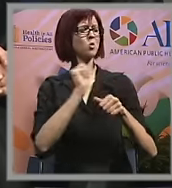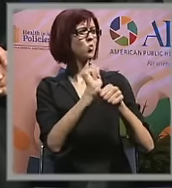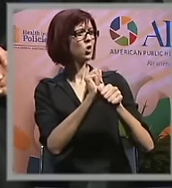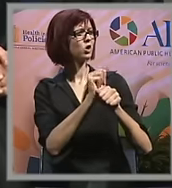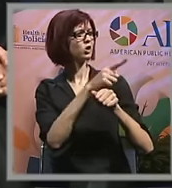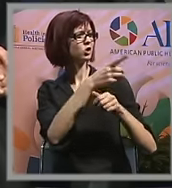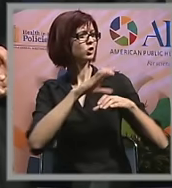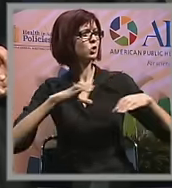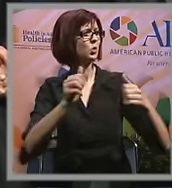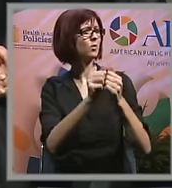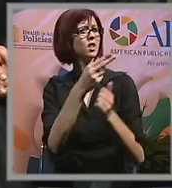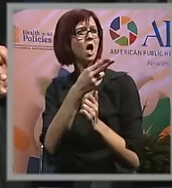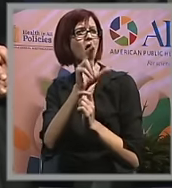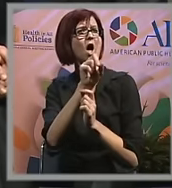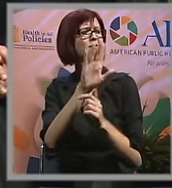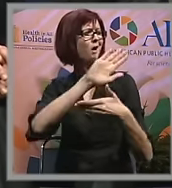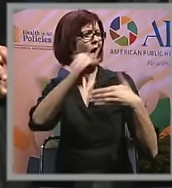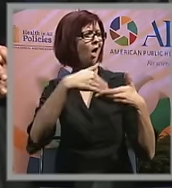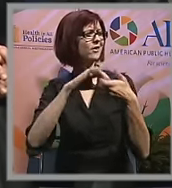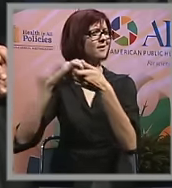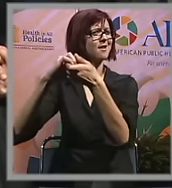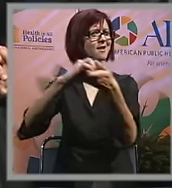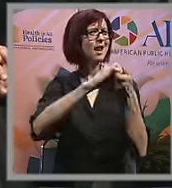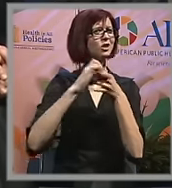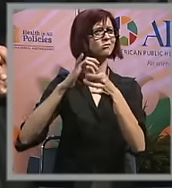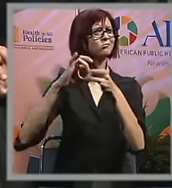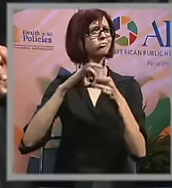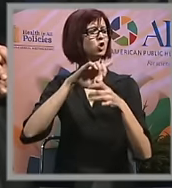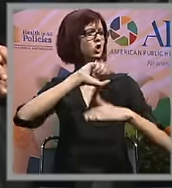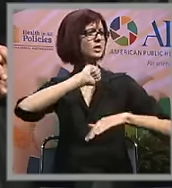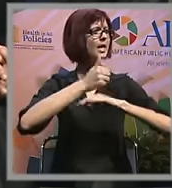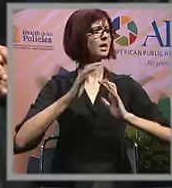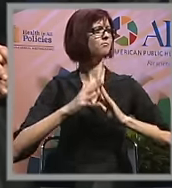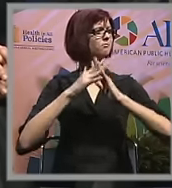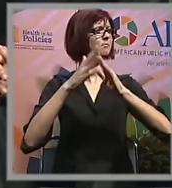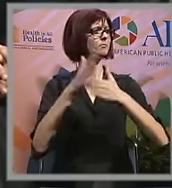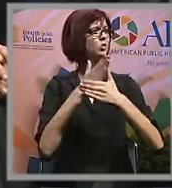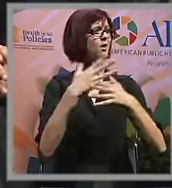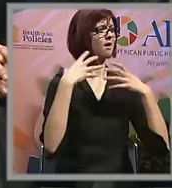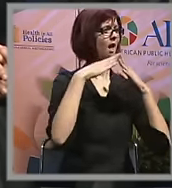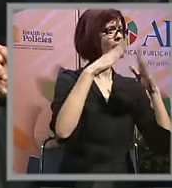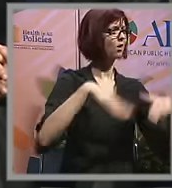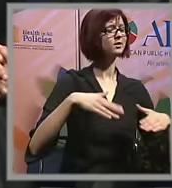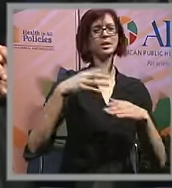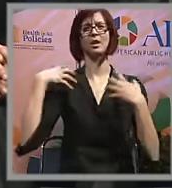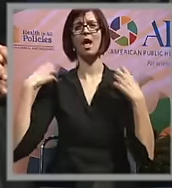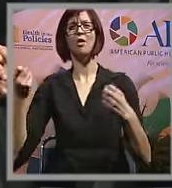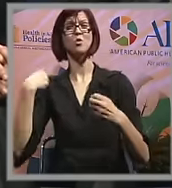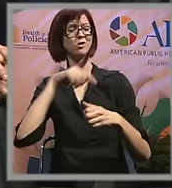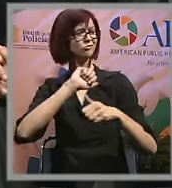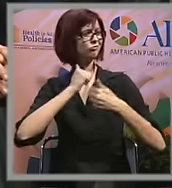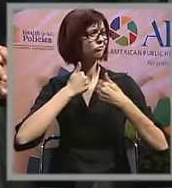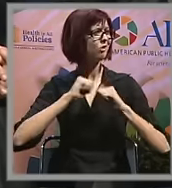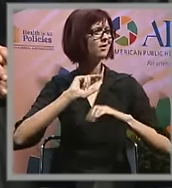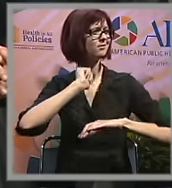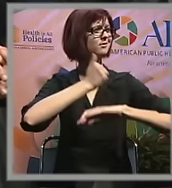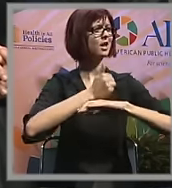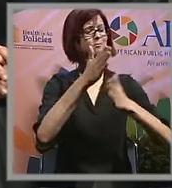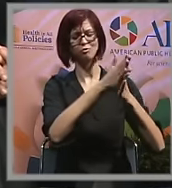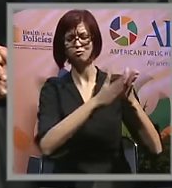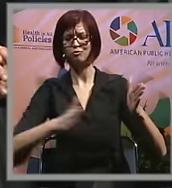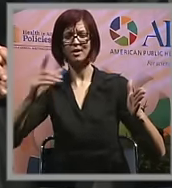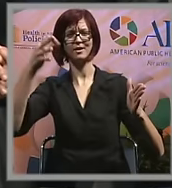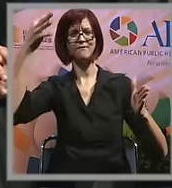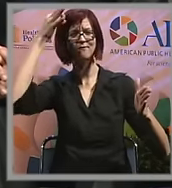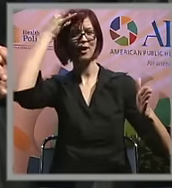the connections you're making between housing and health. We are trying to do this, as you know, across the federal government, and we've already had great cooperation